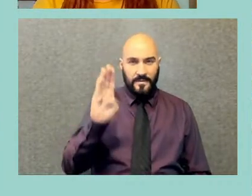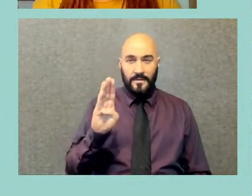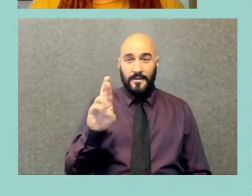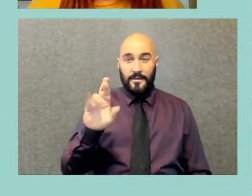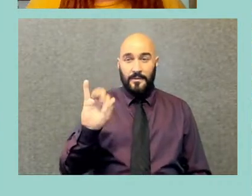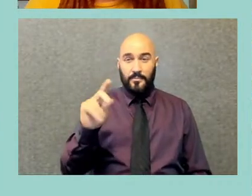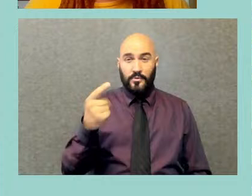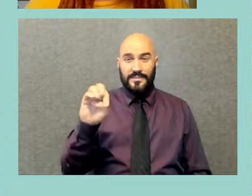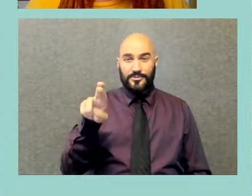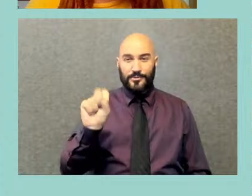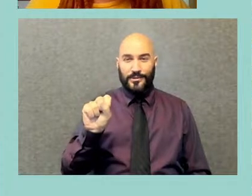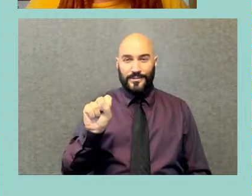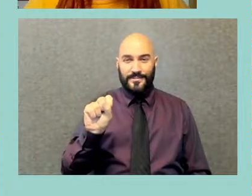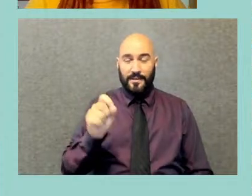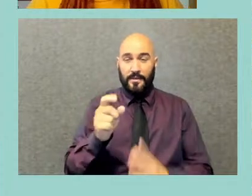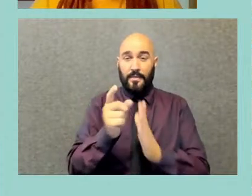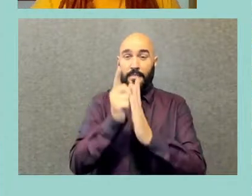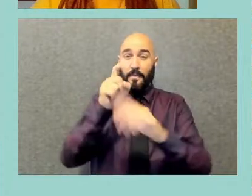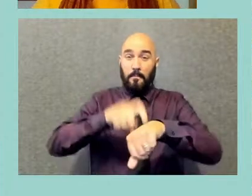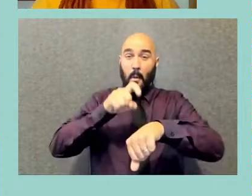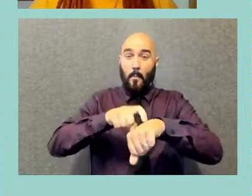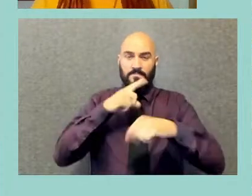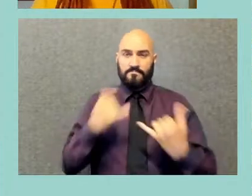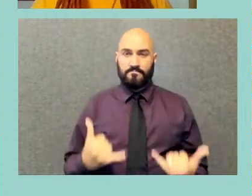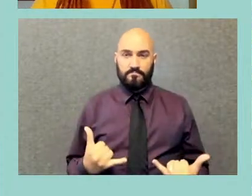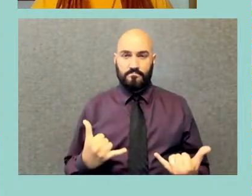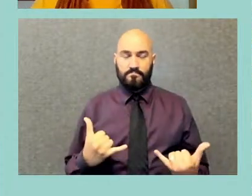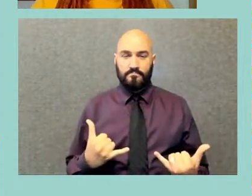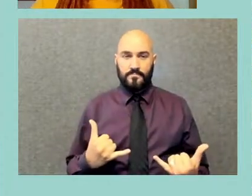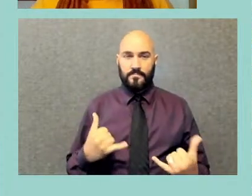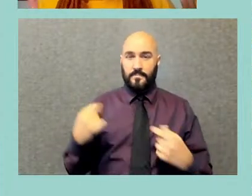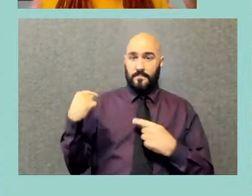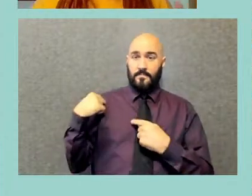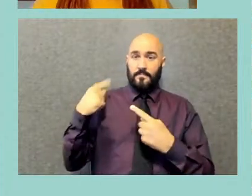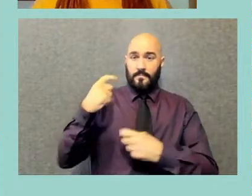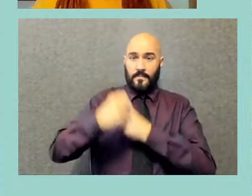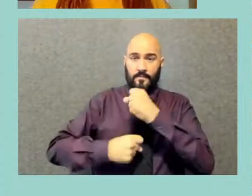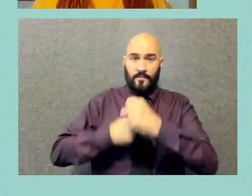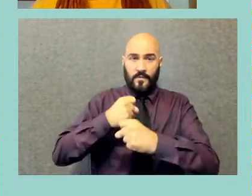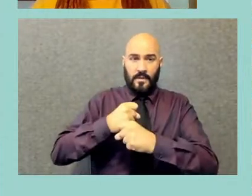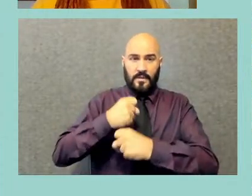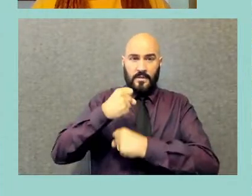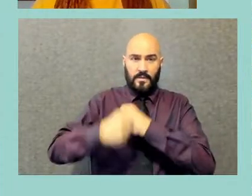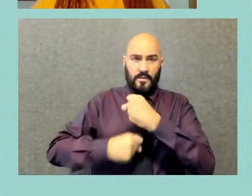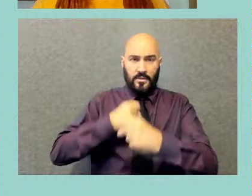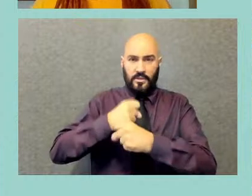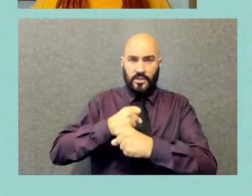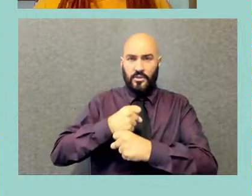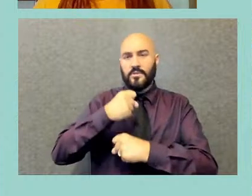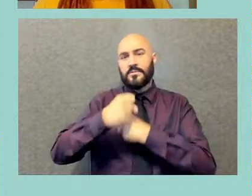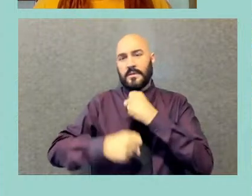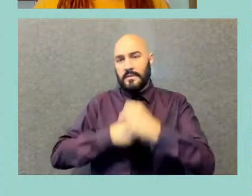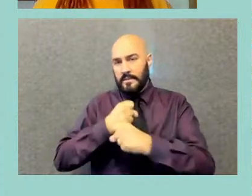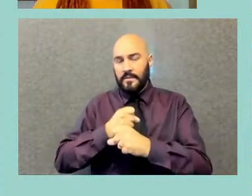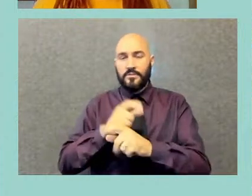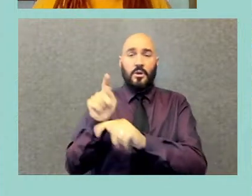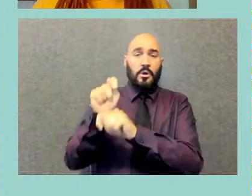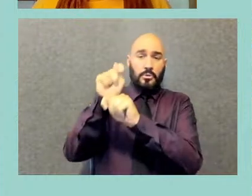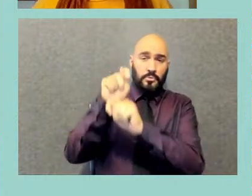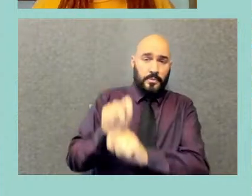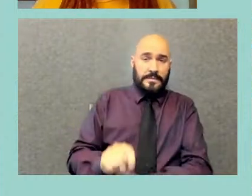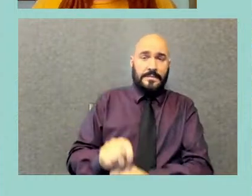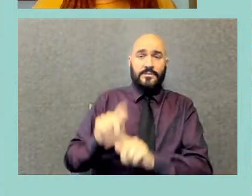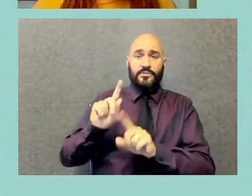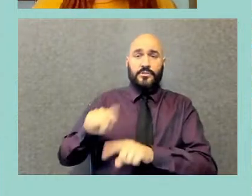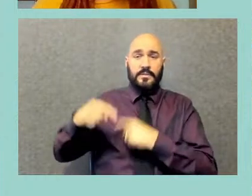Bridgers, the moment is upon us. The years and years of your lives, all the